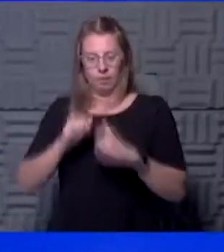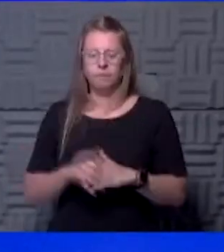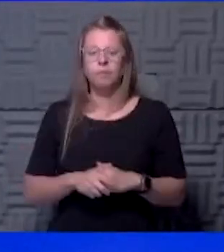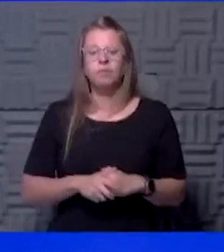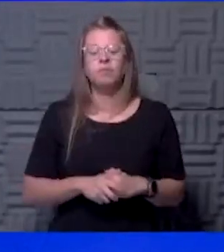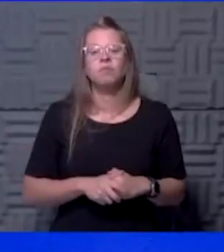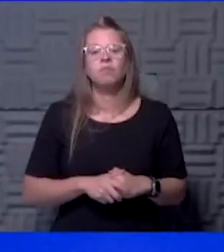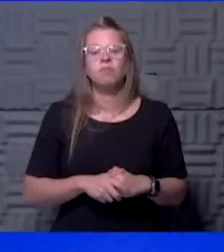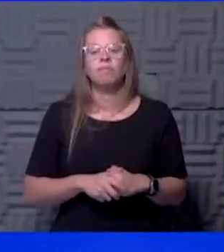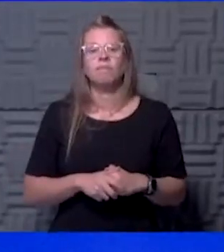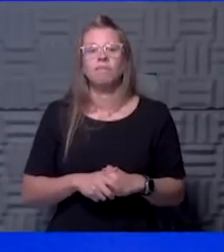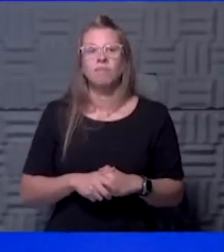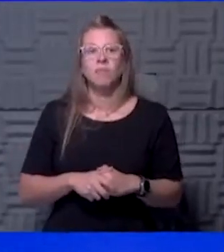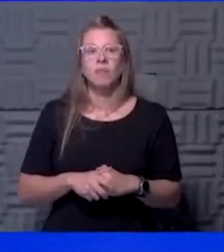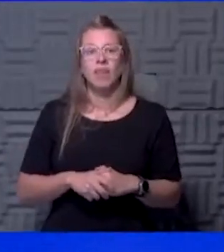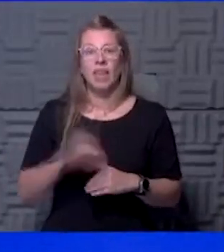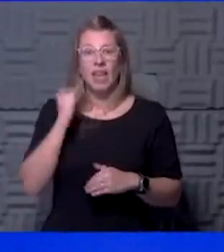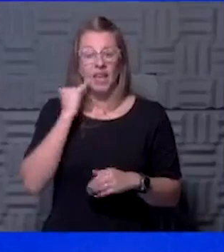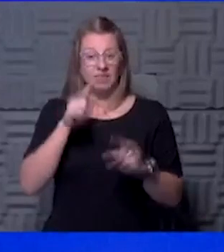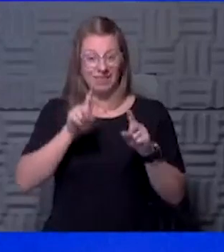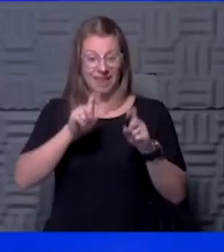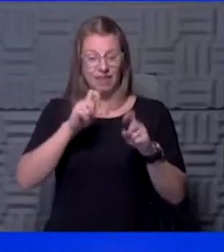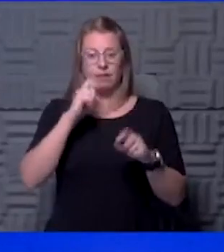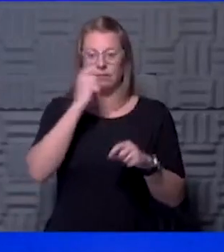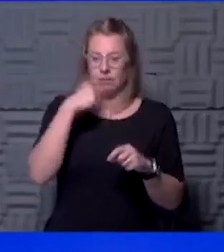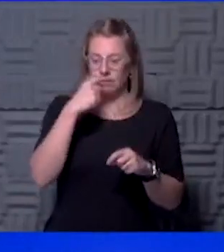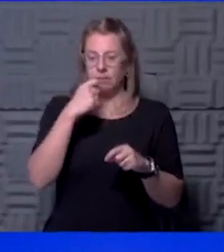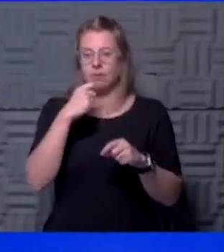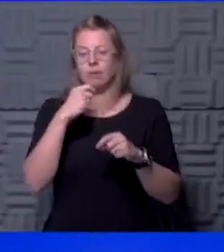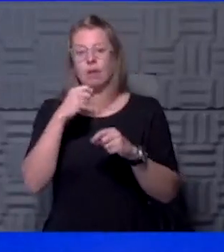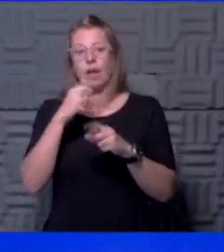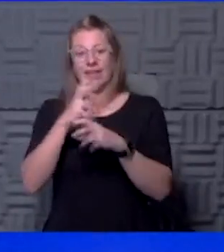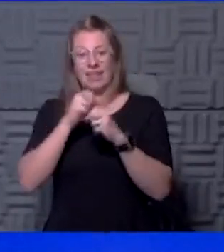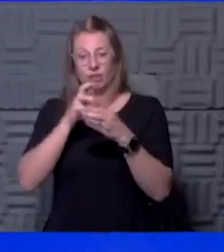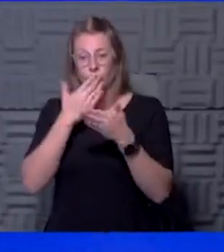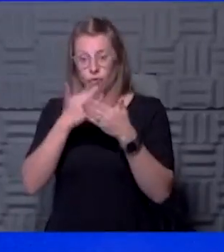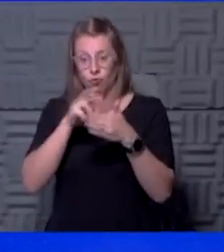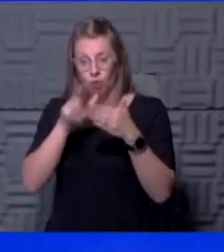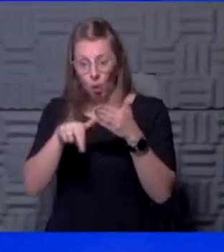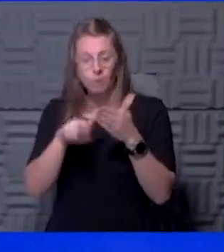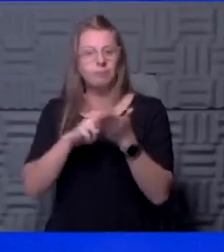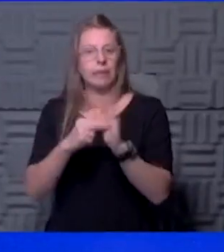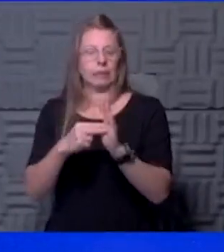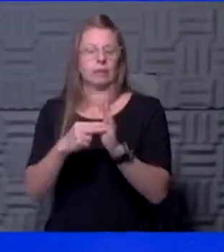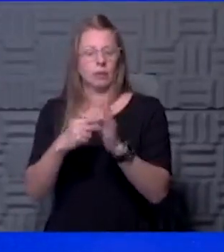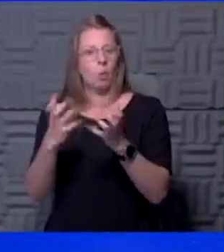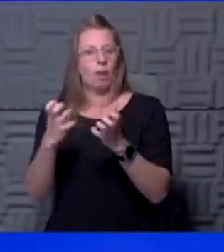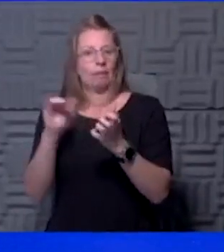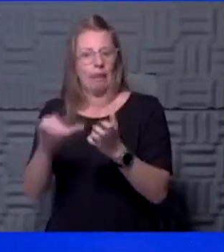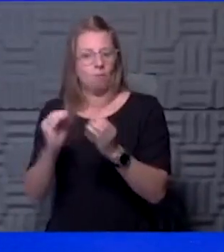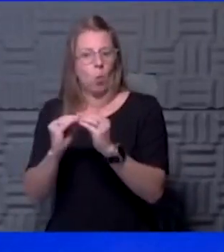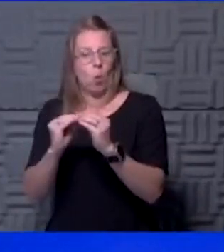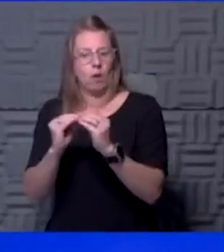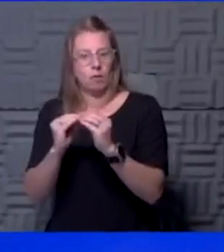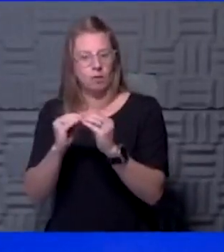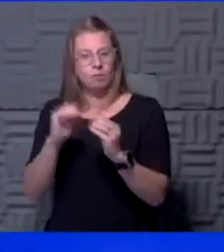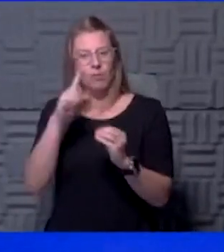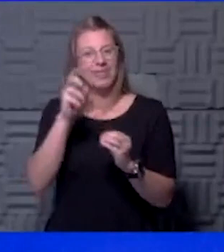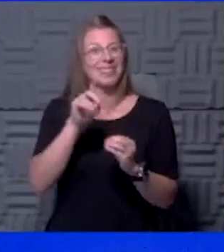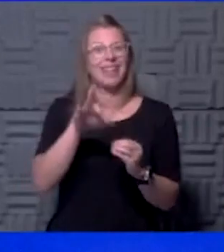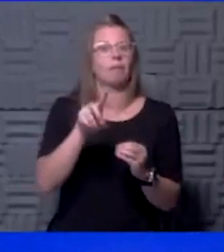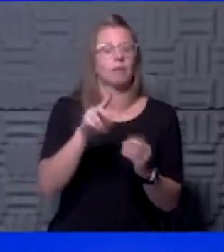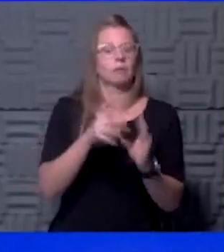and it's efficient and you can get good results, then we would certainly want that more, because by knowing that, just as David had